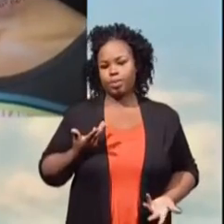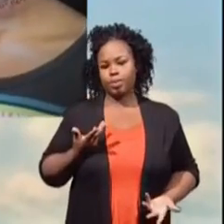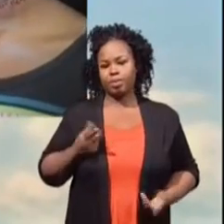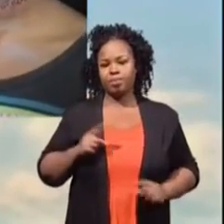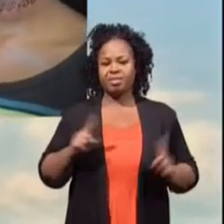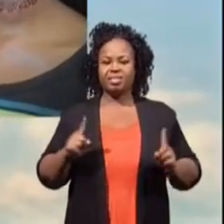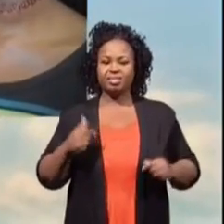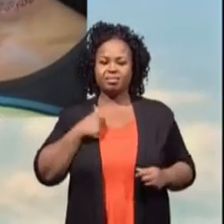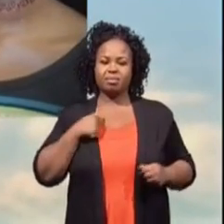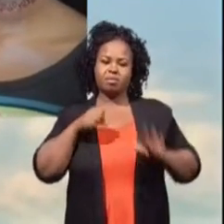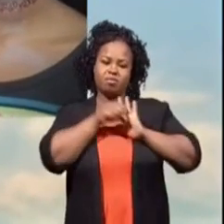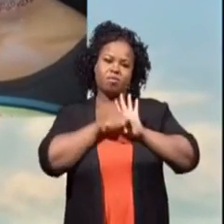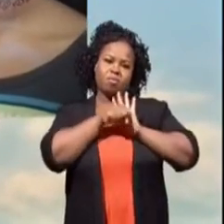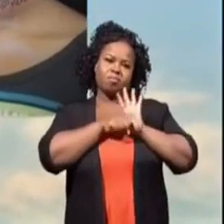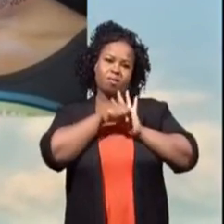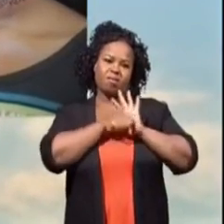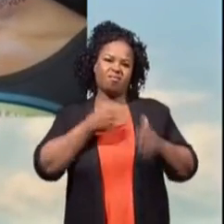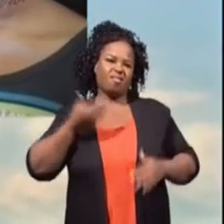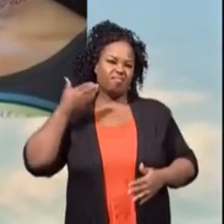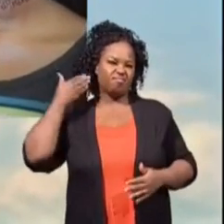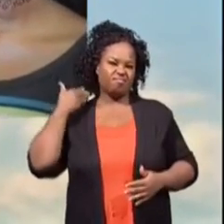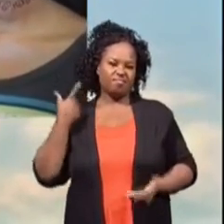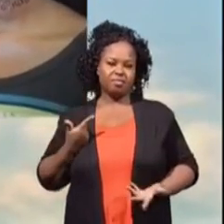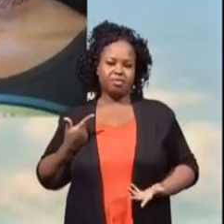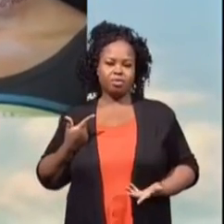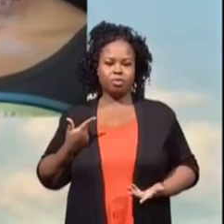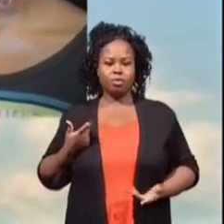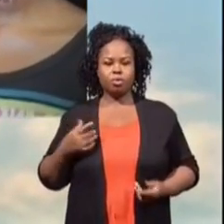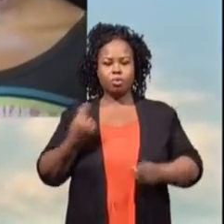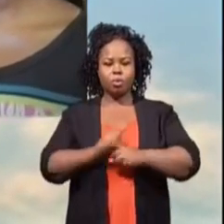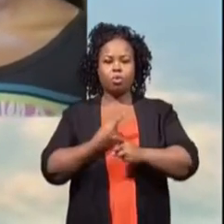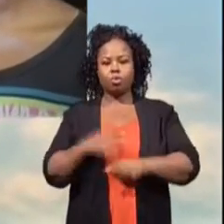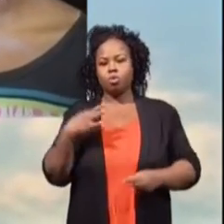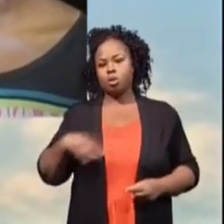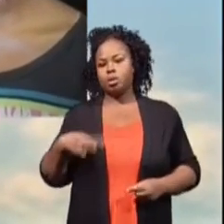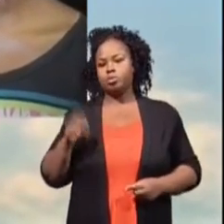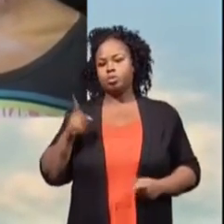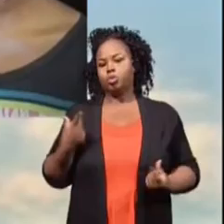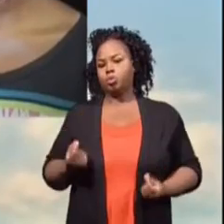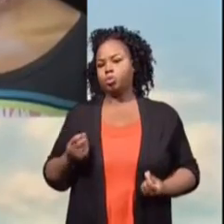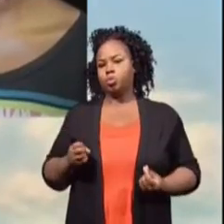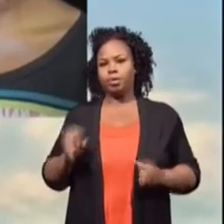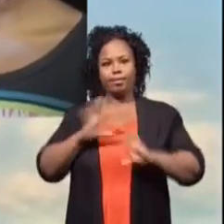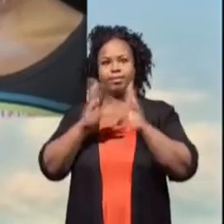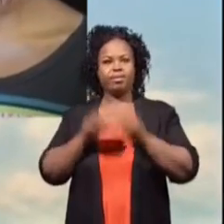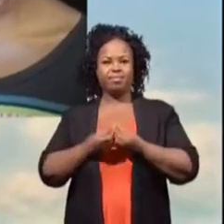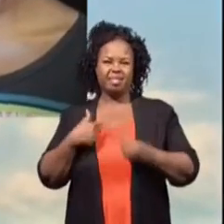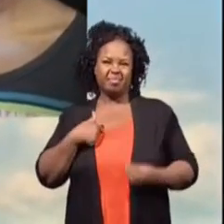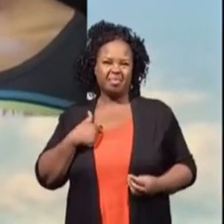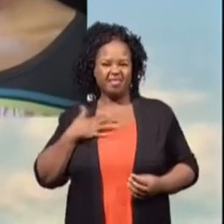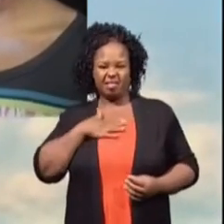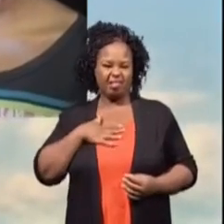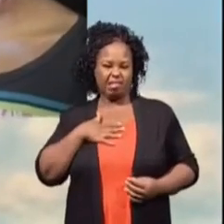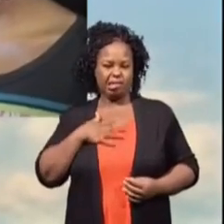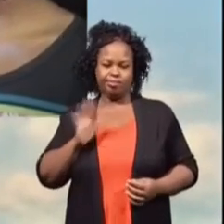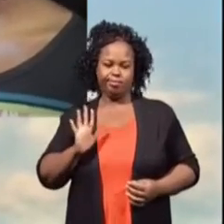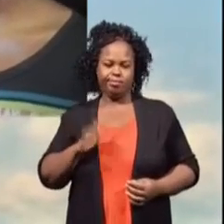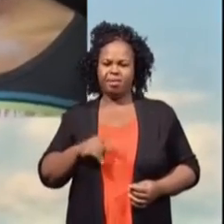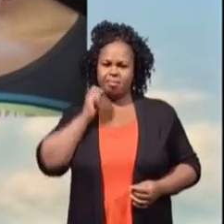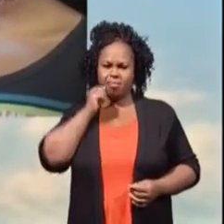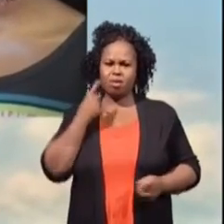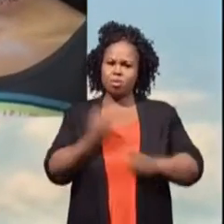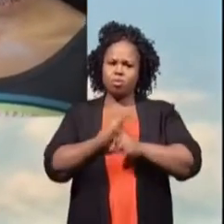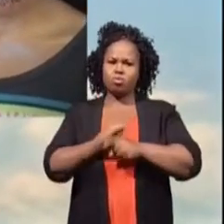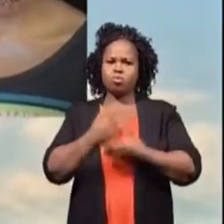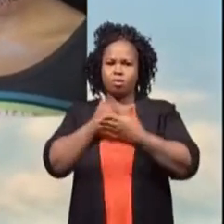know, though I'm from that type of like background where a girl's supposed to do everything, I still feel a bit, I still have that feeling